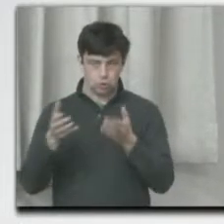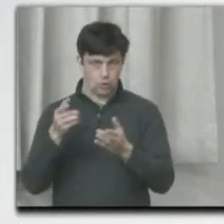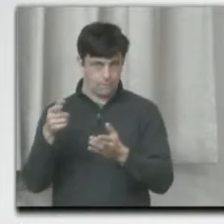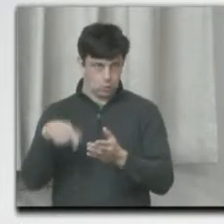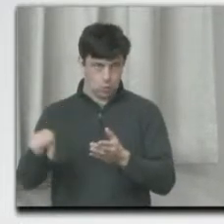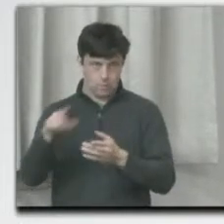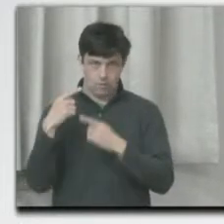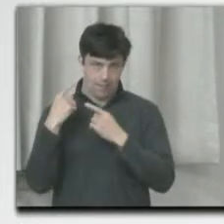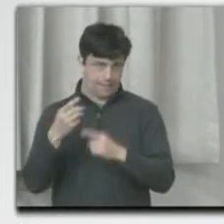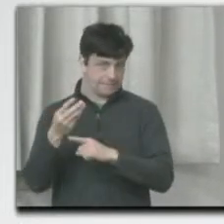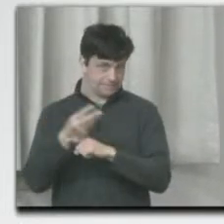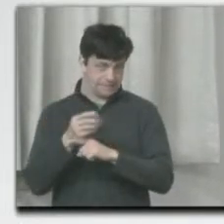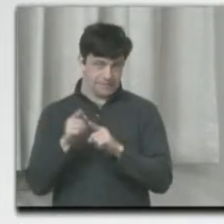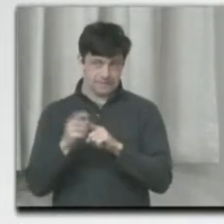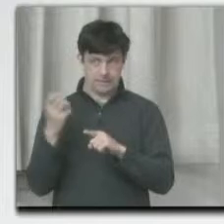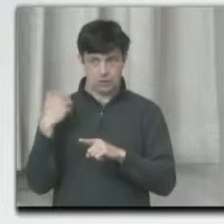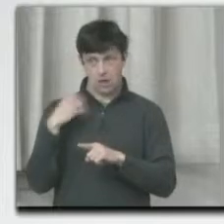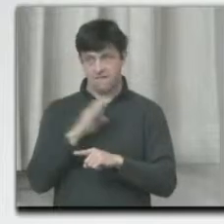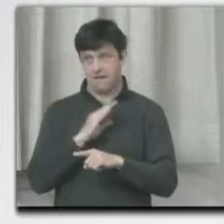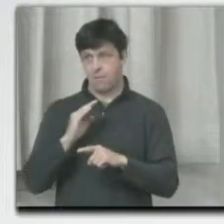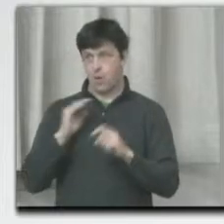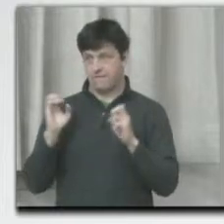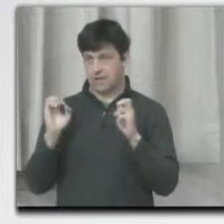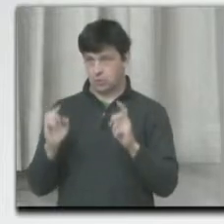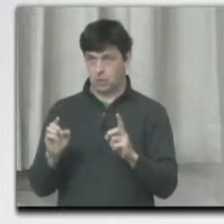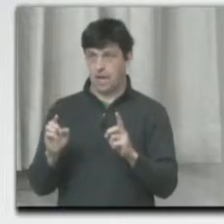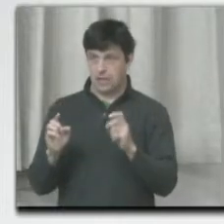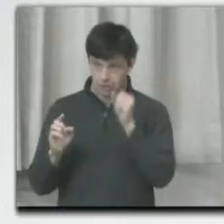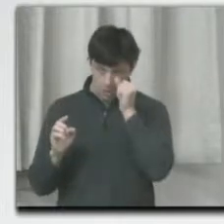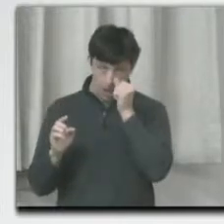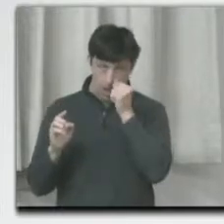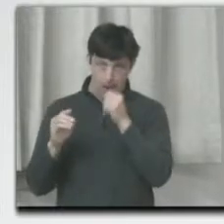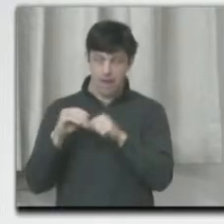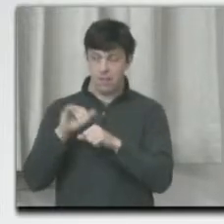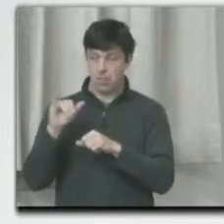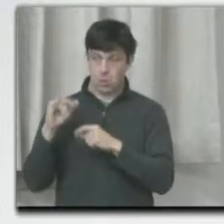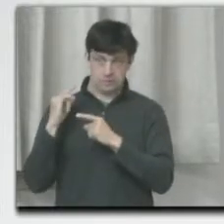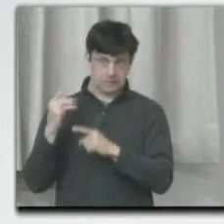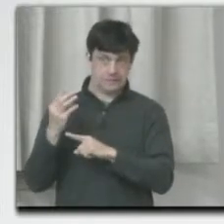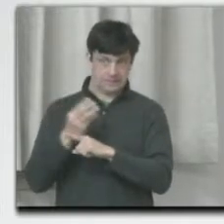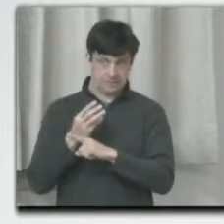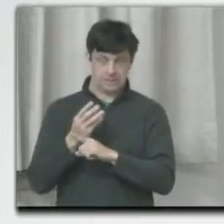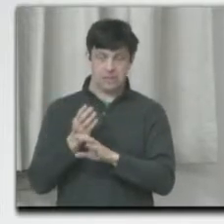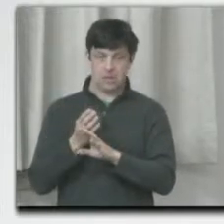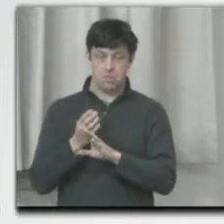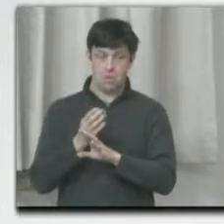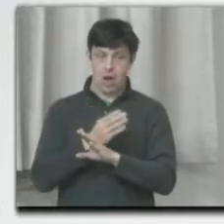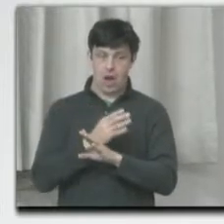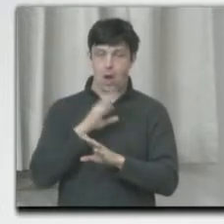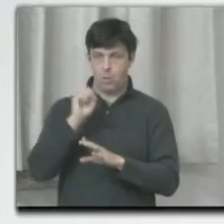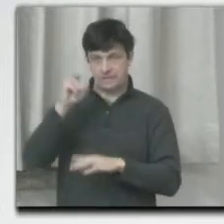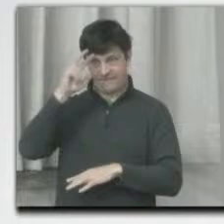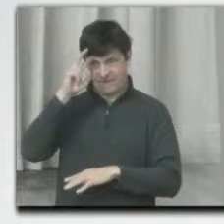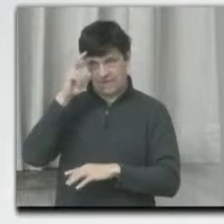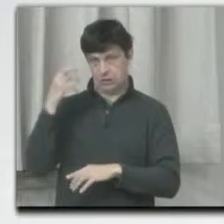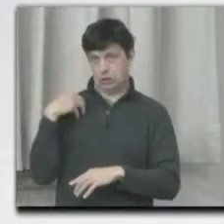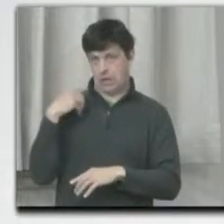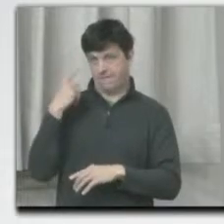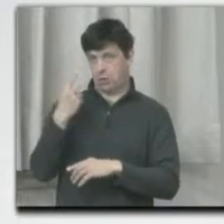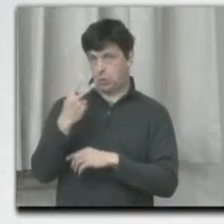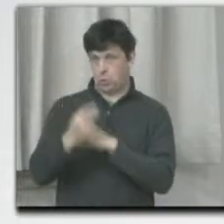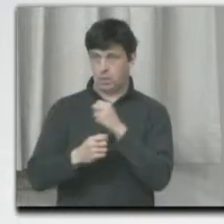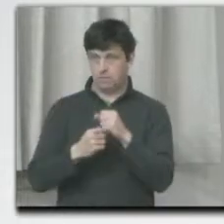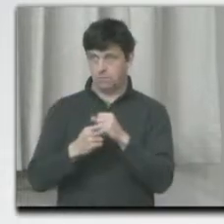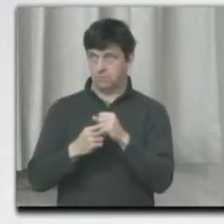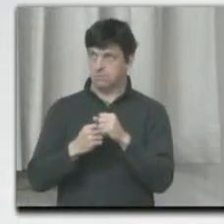last 6 months as the chair of the Board of Education. In those 6 months, prior to that, I was the vice chair for 2